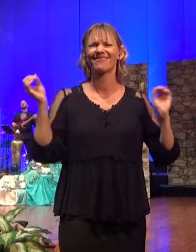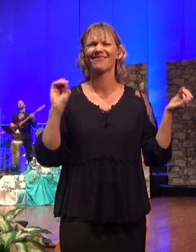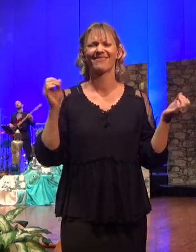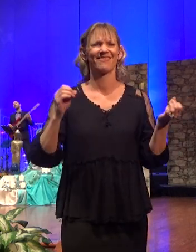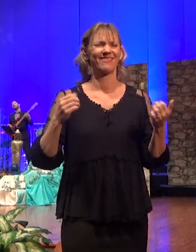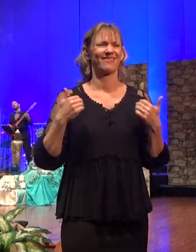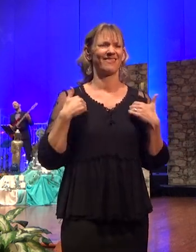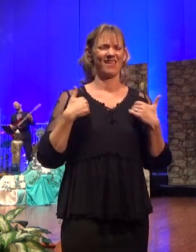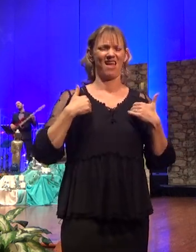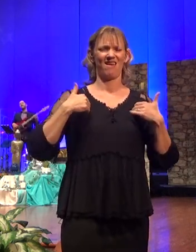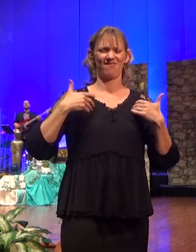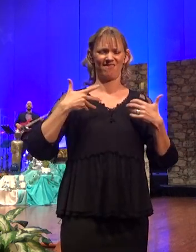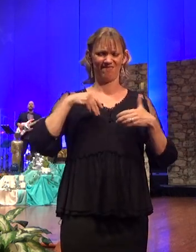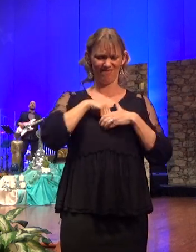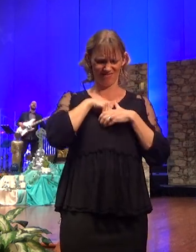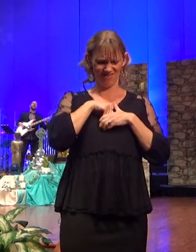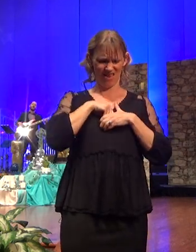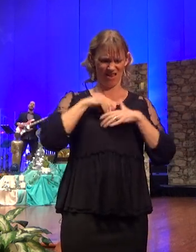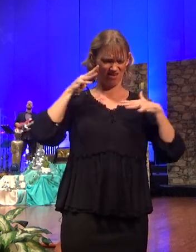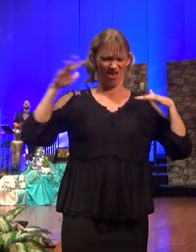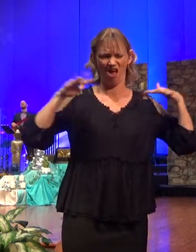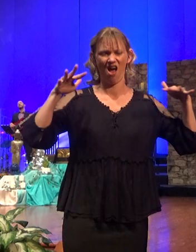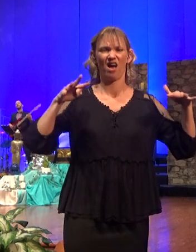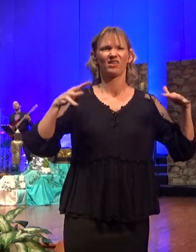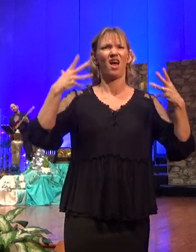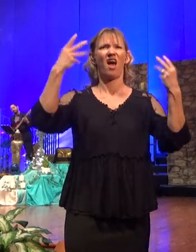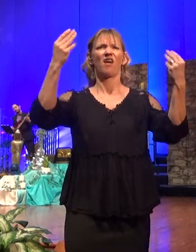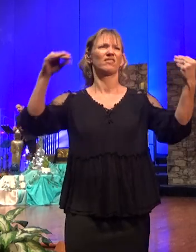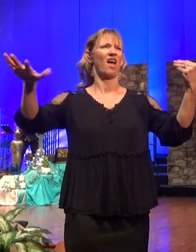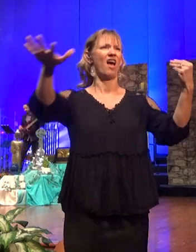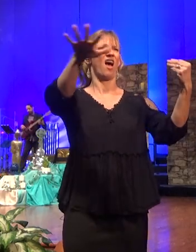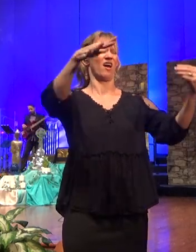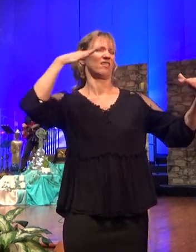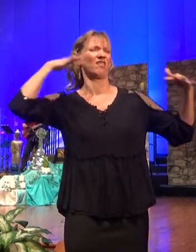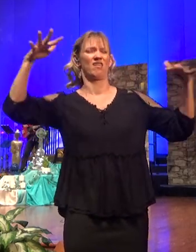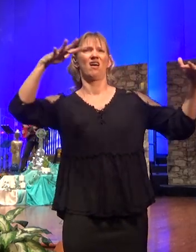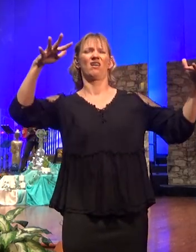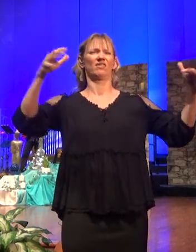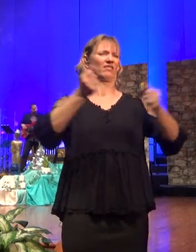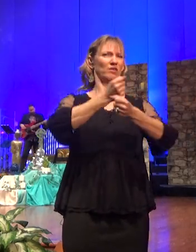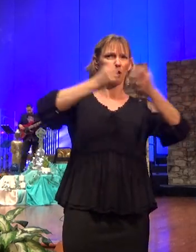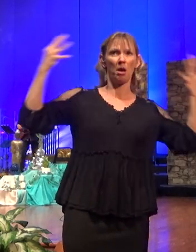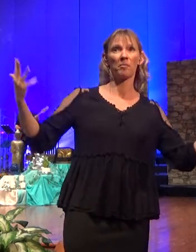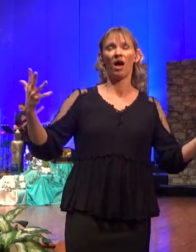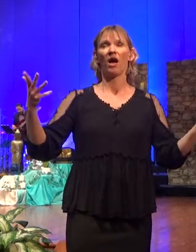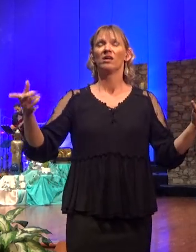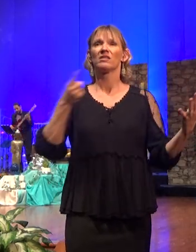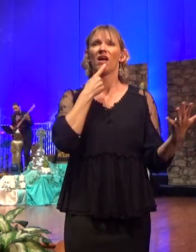noise in my own space, too much noise on the outside. They say the